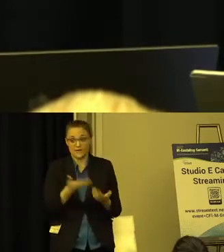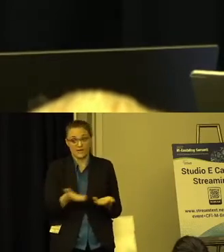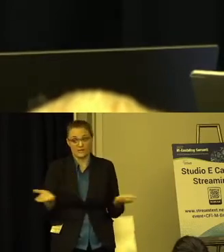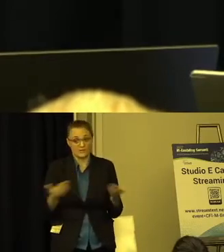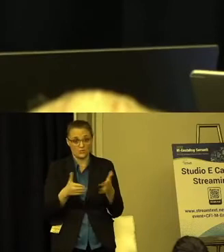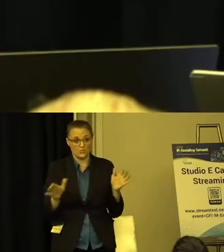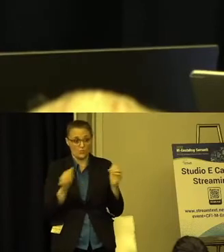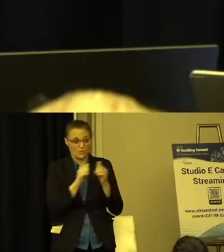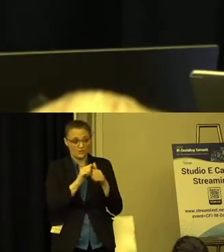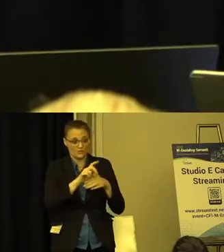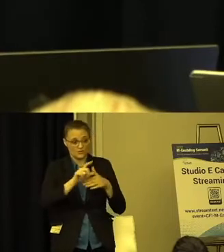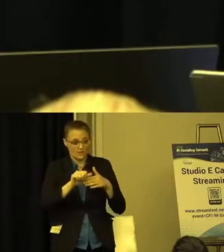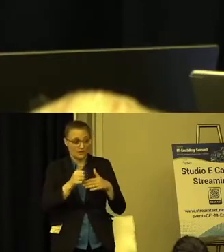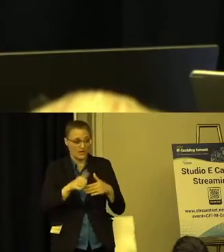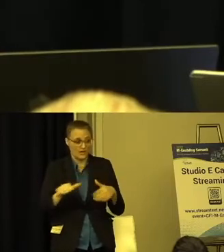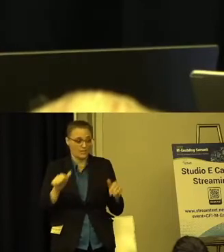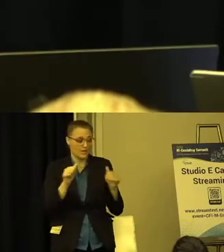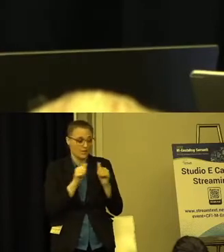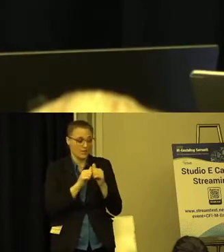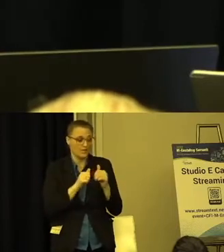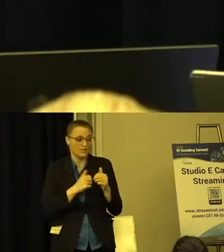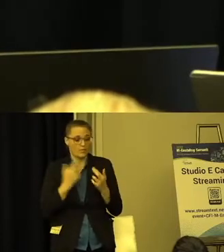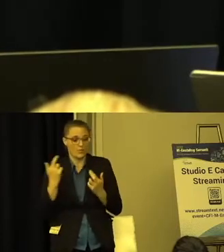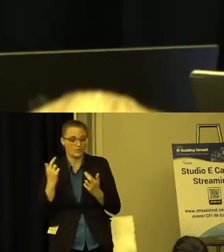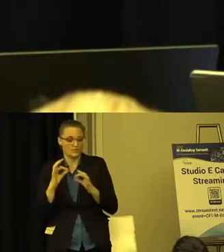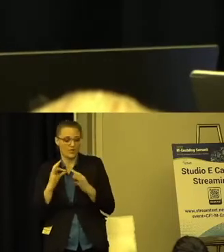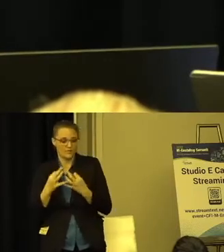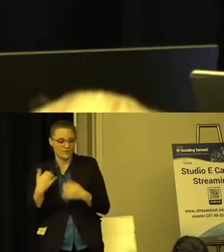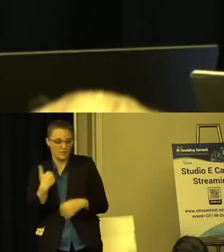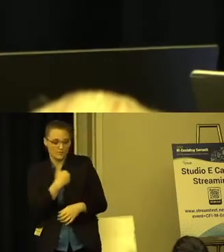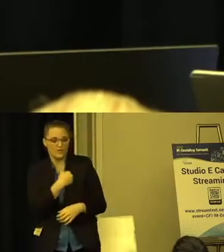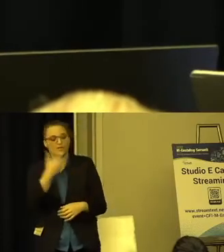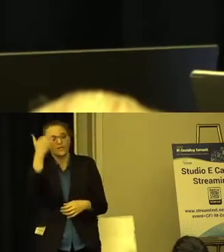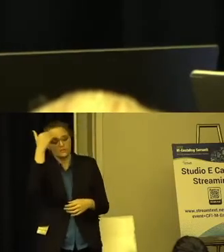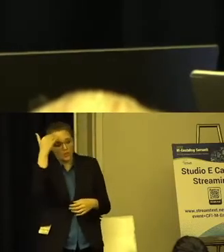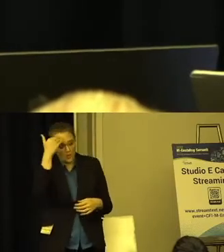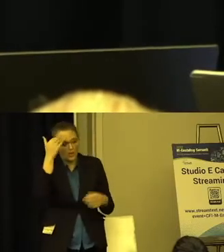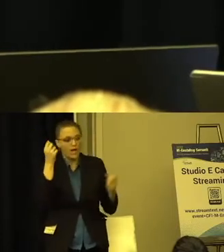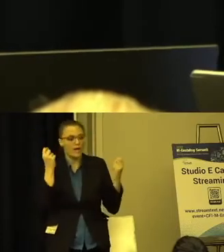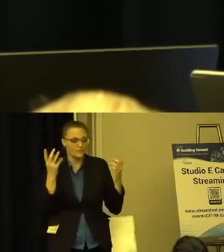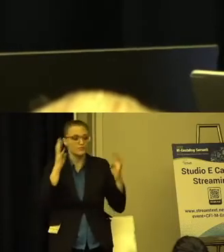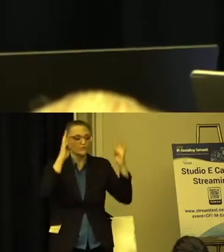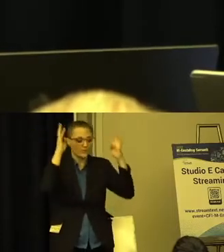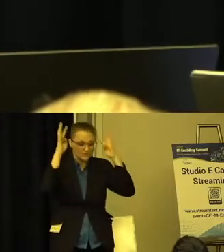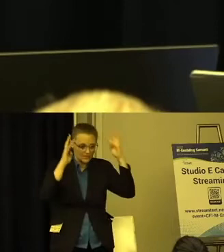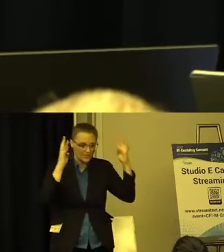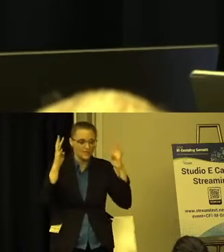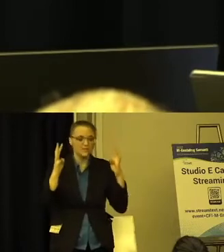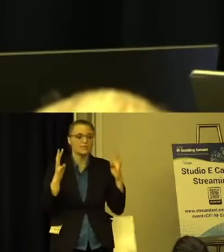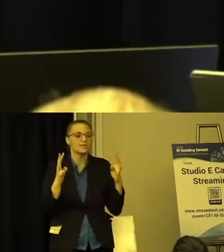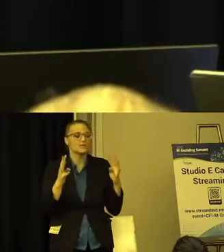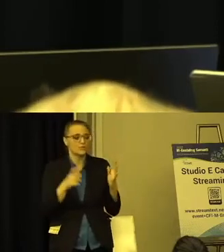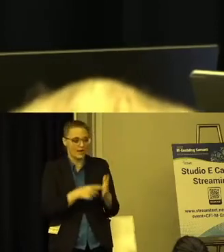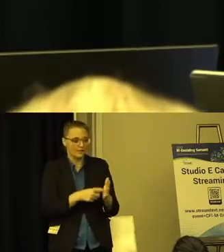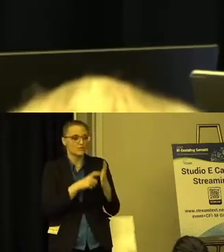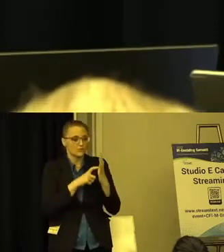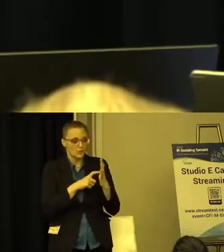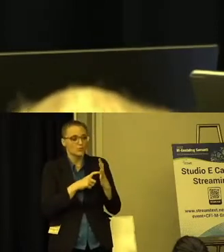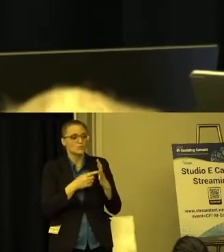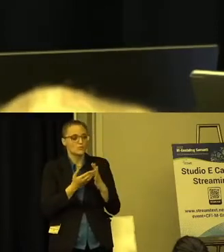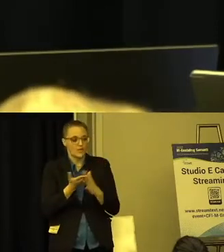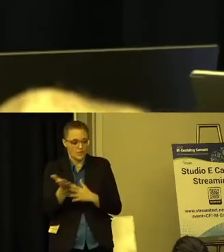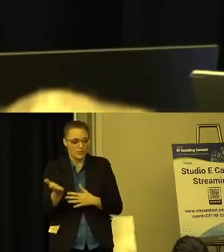with a disability, anybody who has a close family member, knows the amount of creativity and innovation you have to do to get